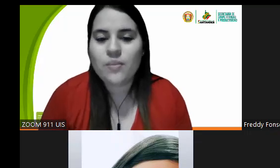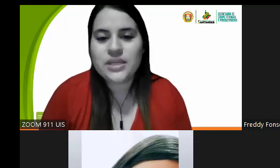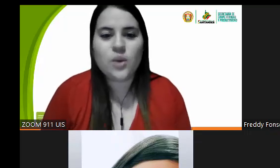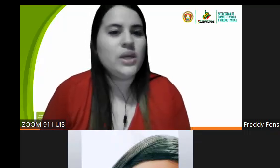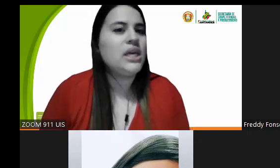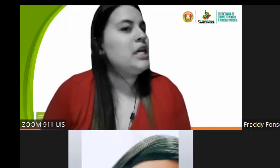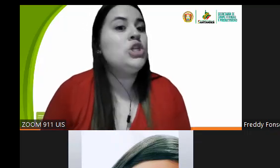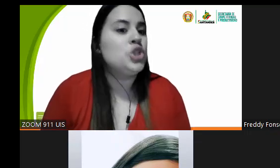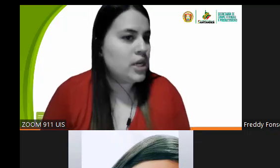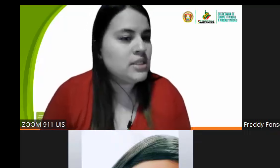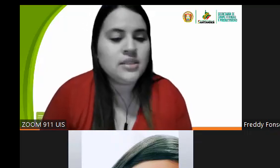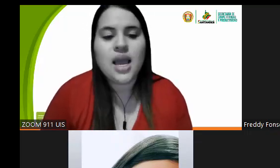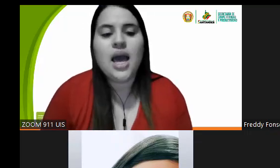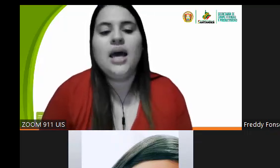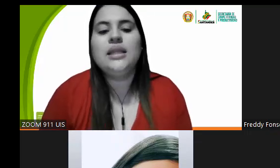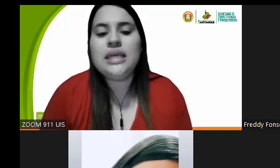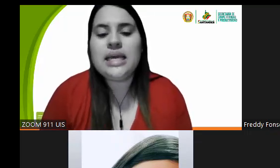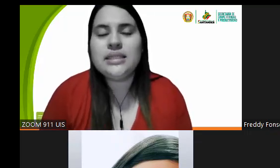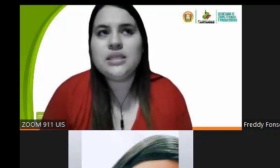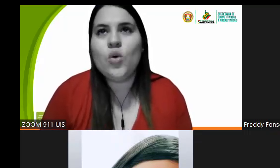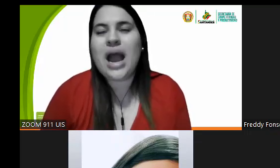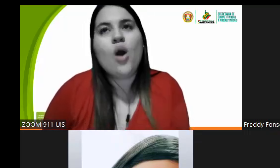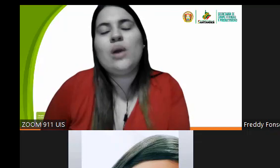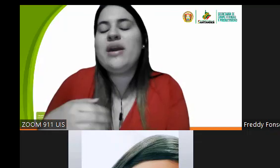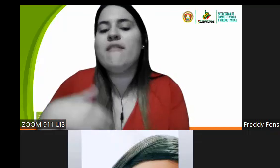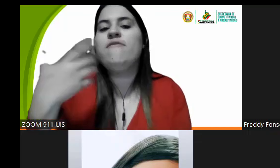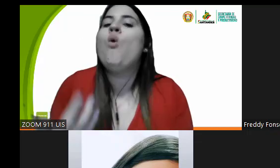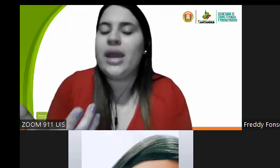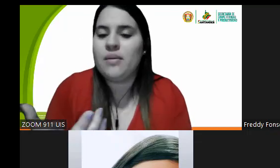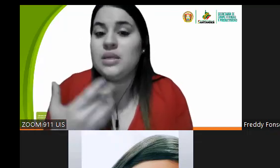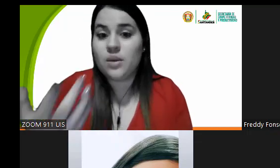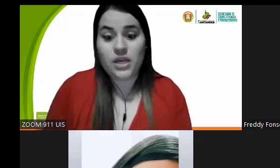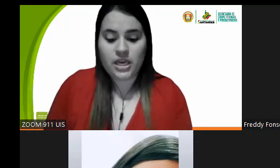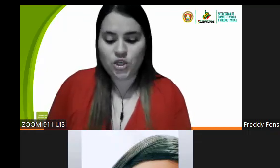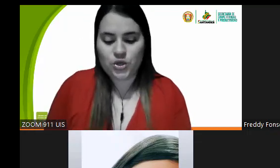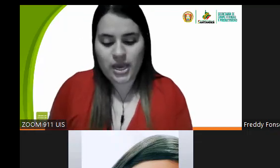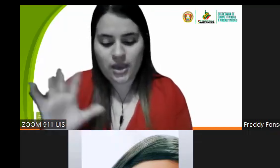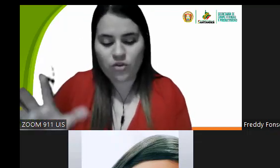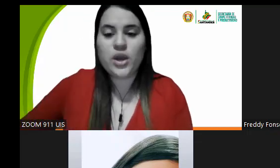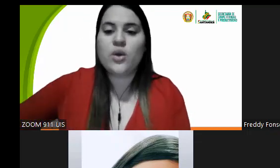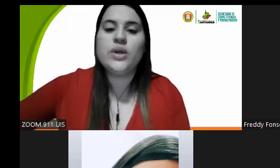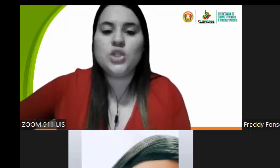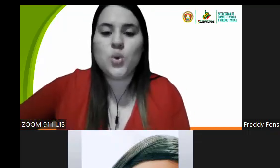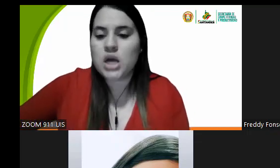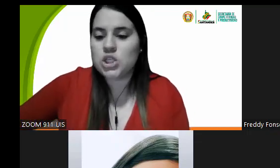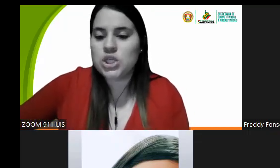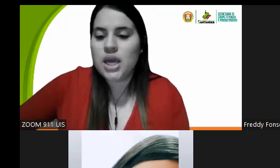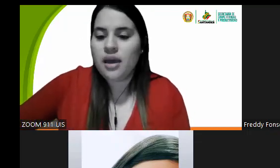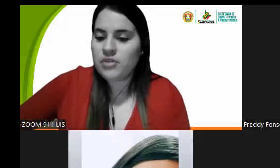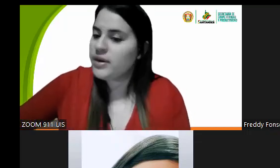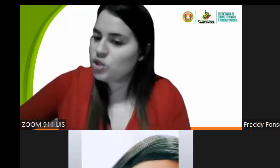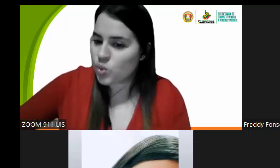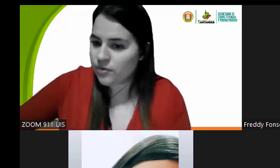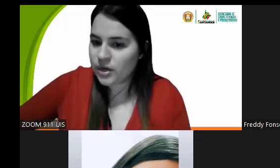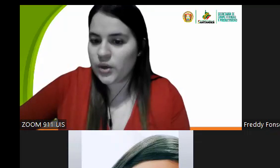how miscommunication leads, or how can we avoid miscommunication. Okay, so we are going to watch